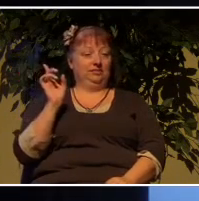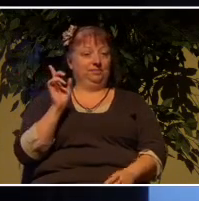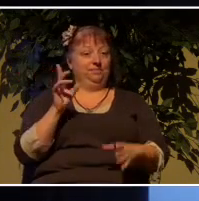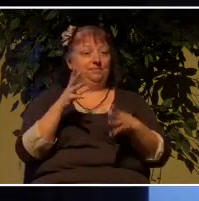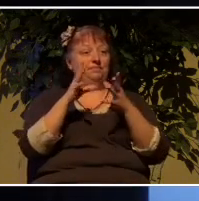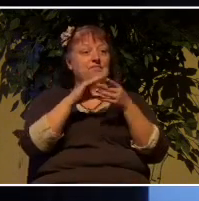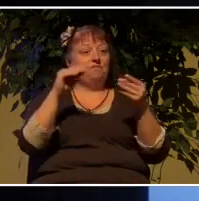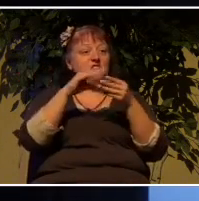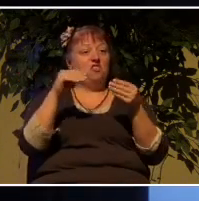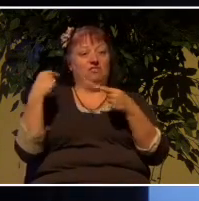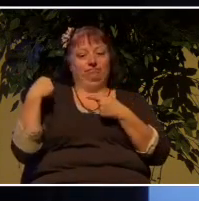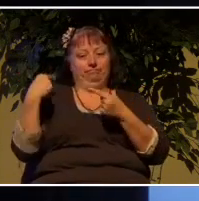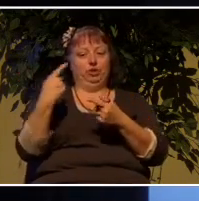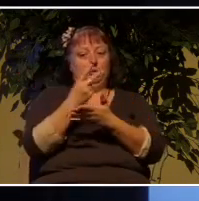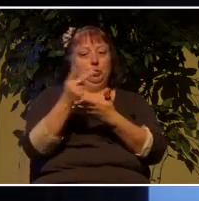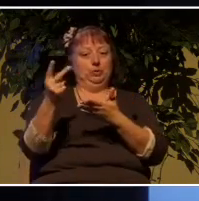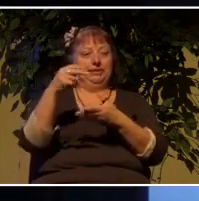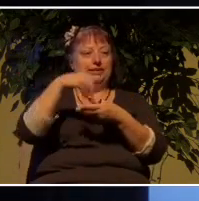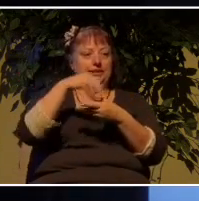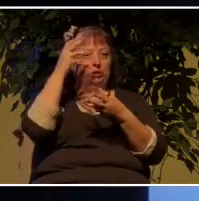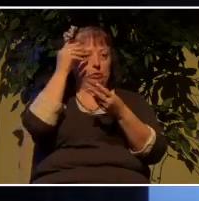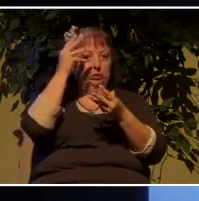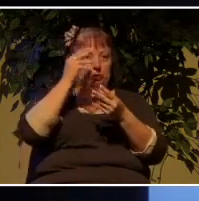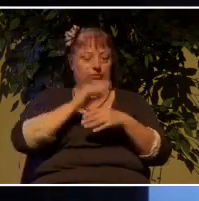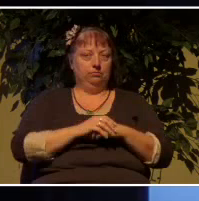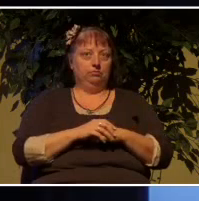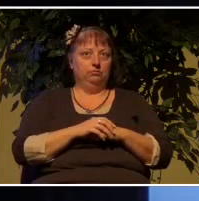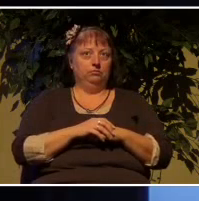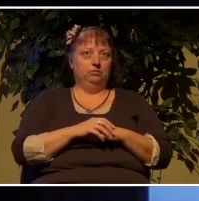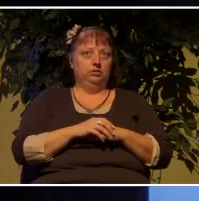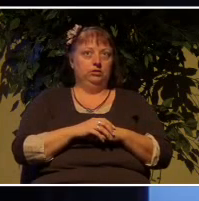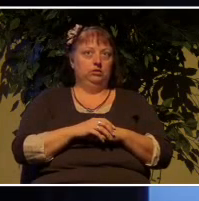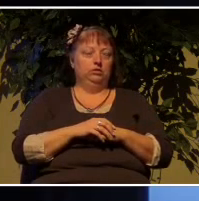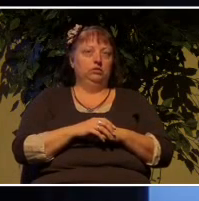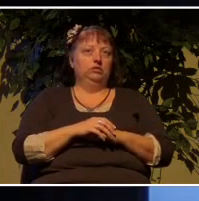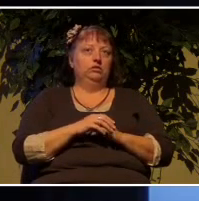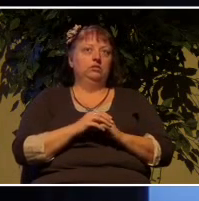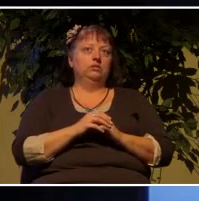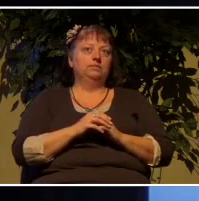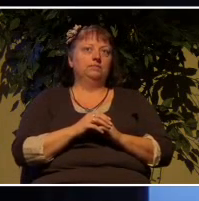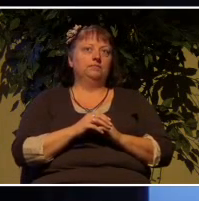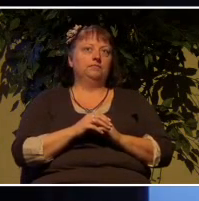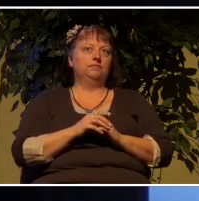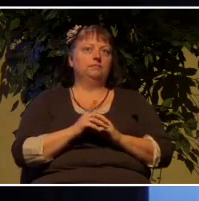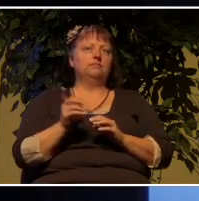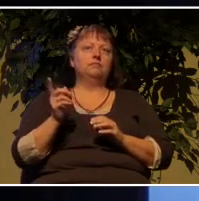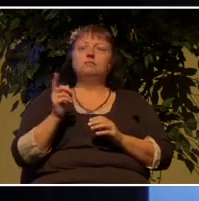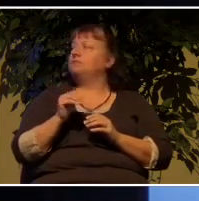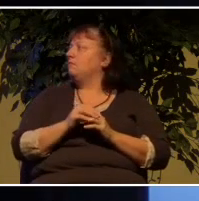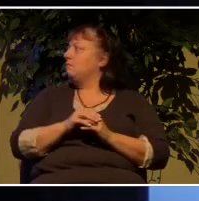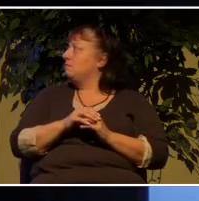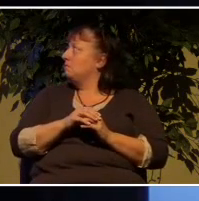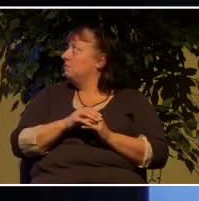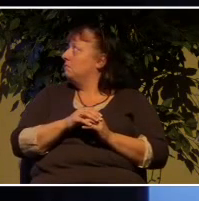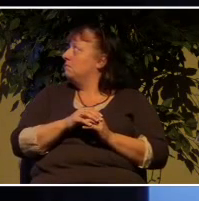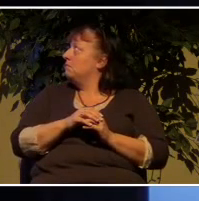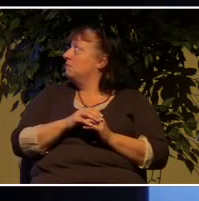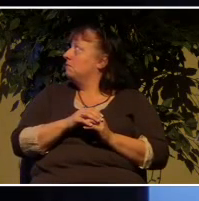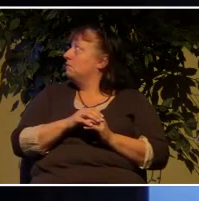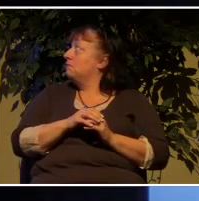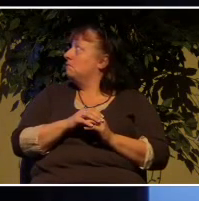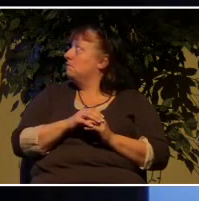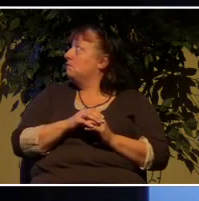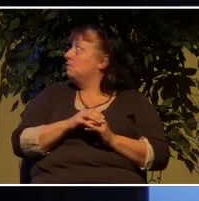about 2 weeks. And it's been in the news because this fella here and this fella